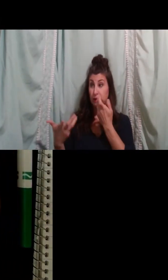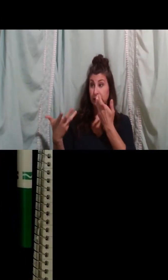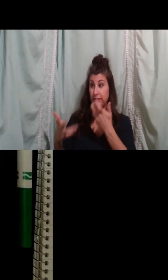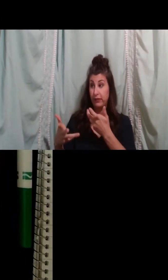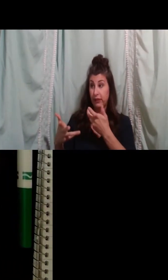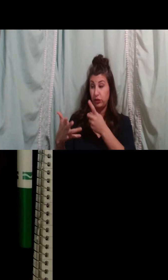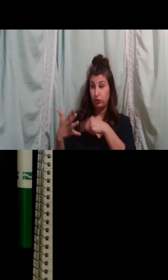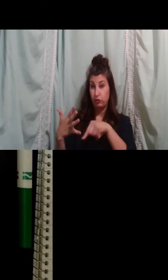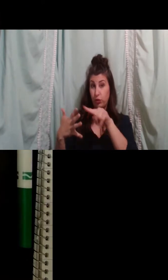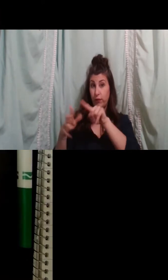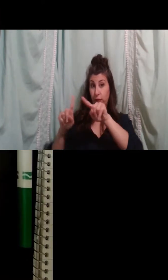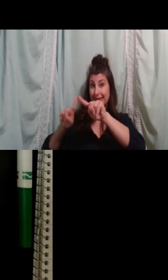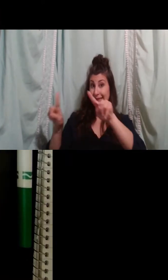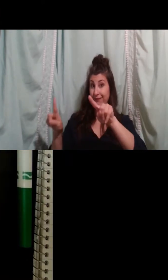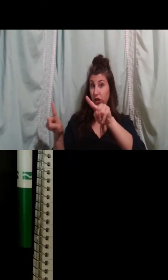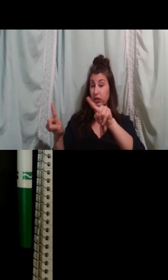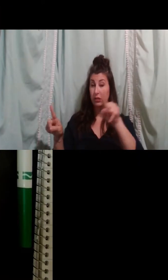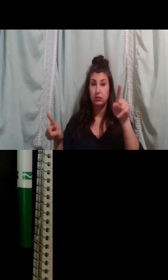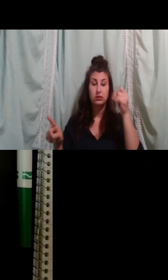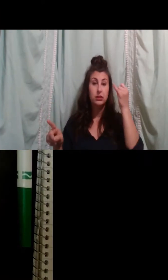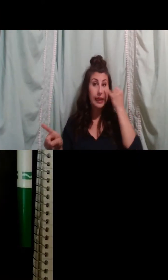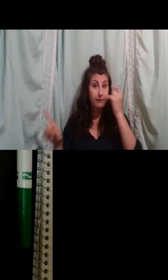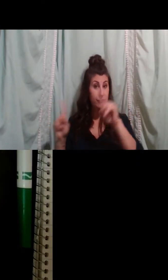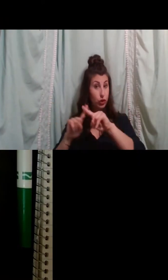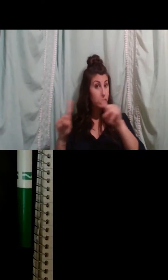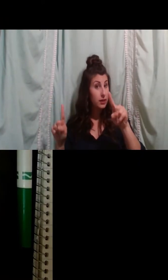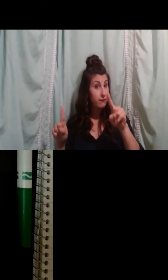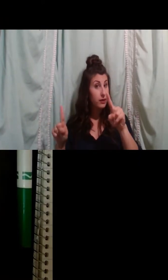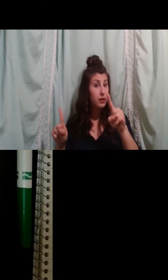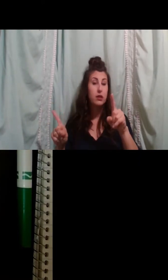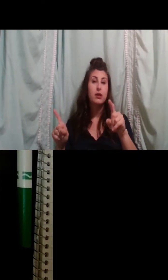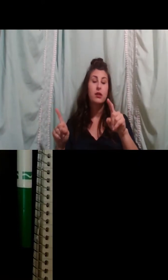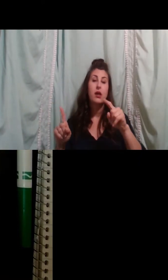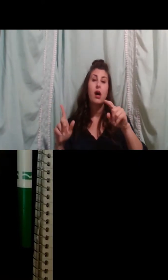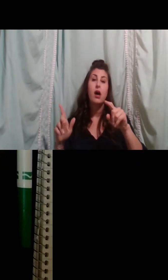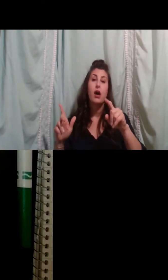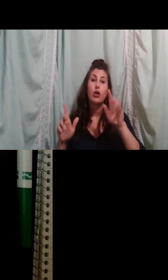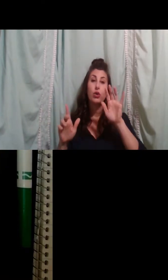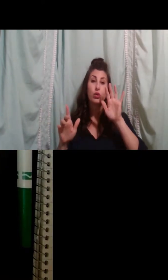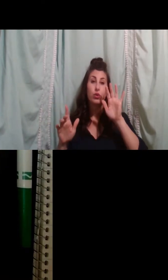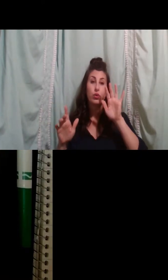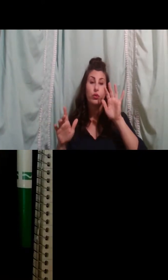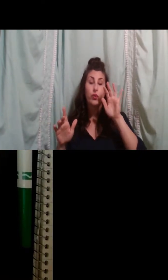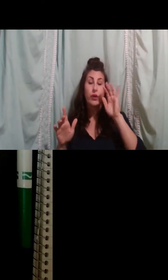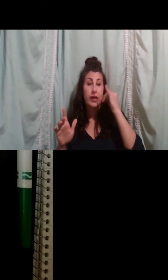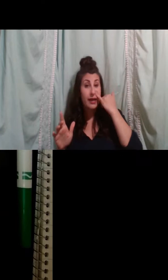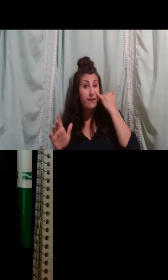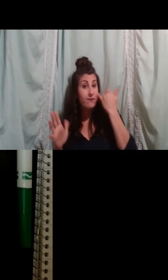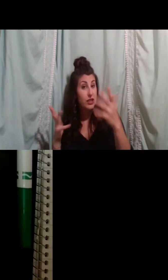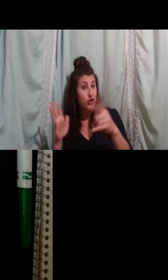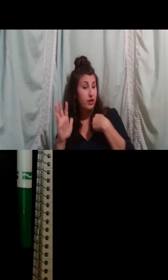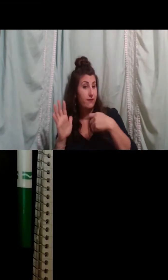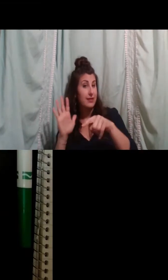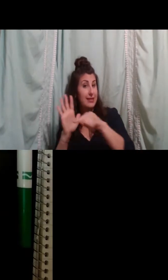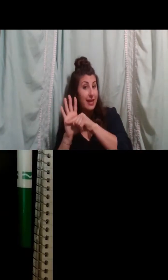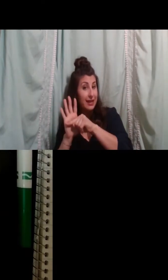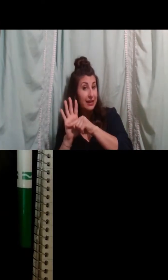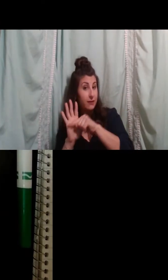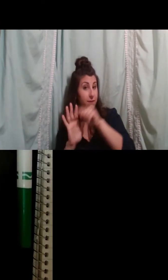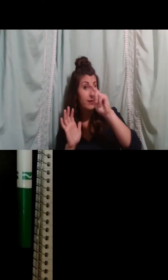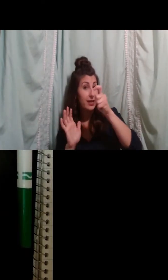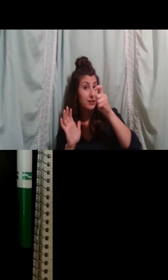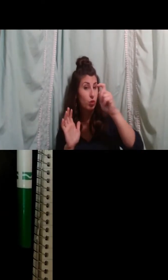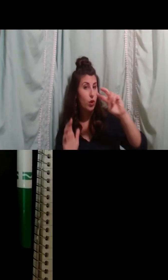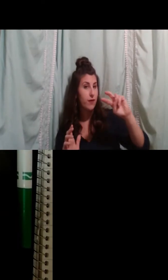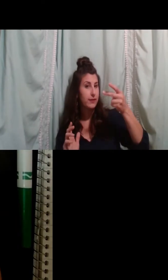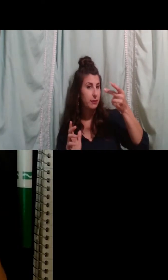one. Okay, if they were different, make positive exponents if you have negative exponents by